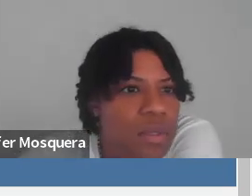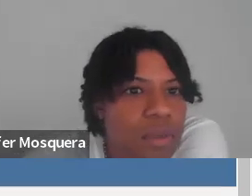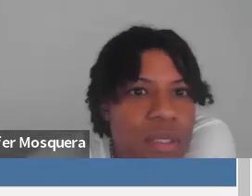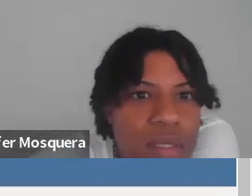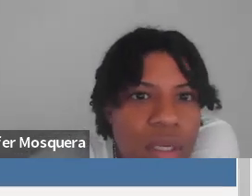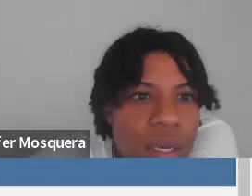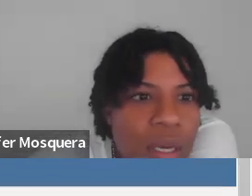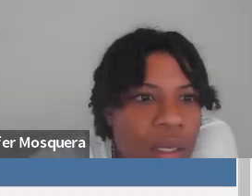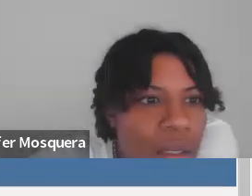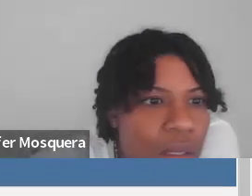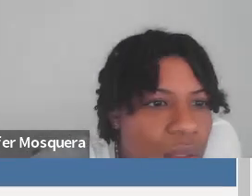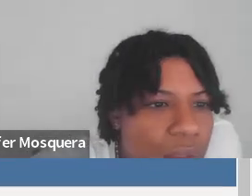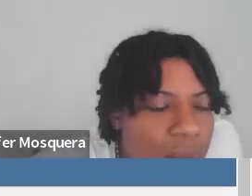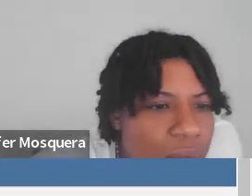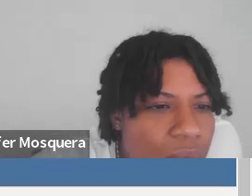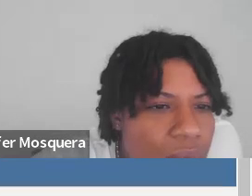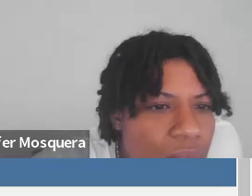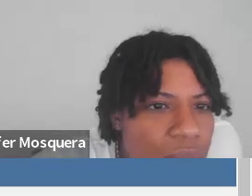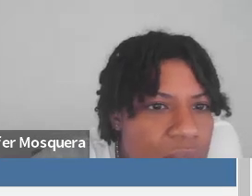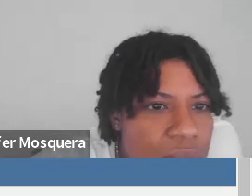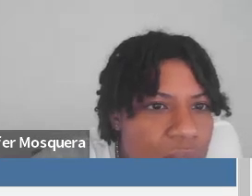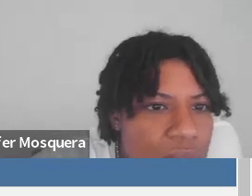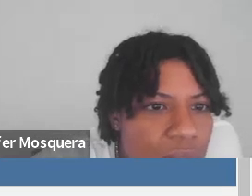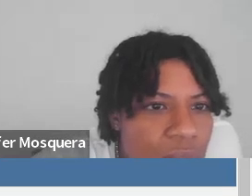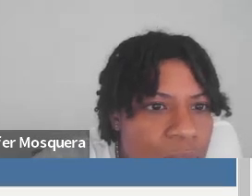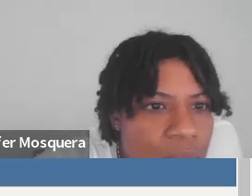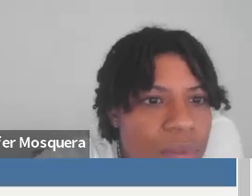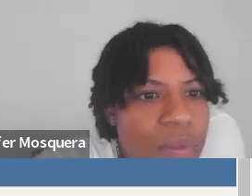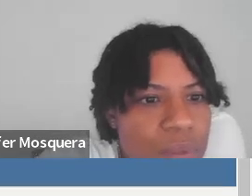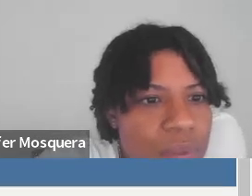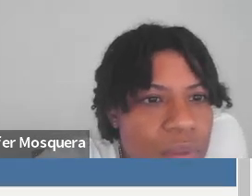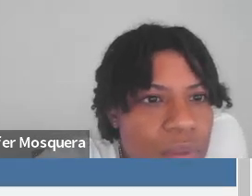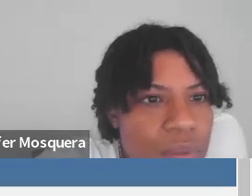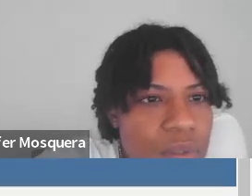That was USDA. I think it was desktop.